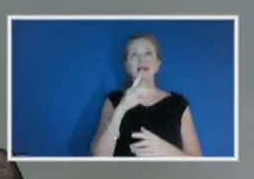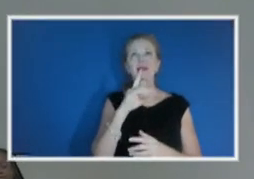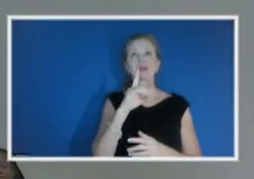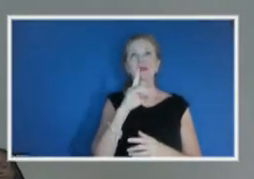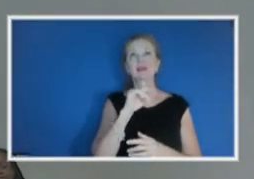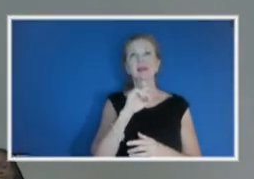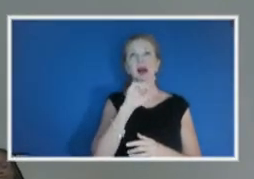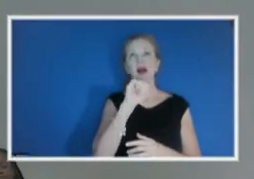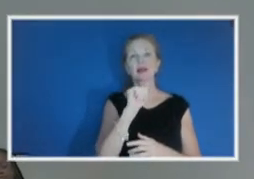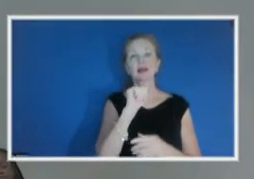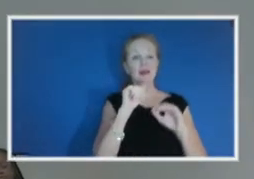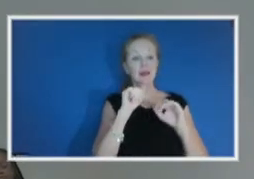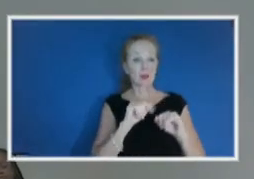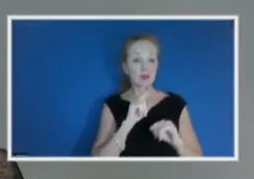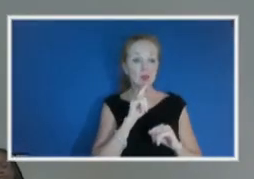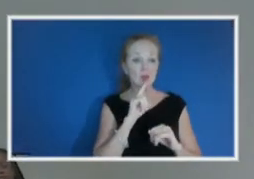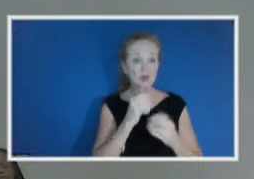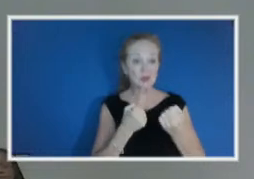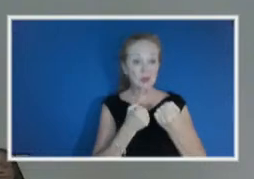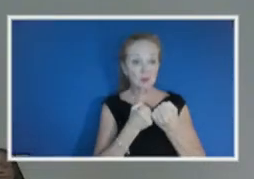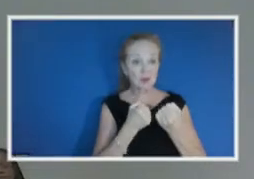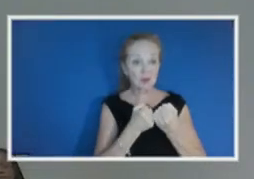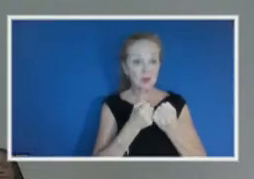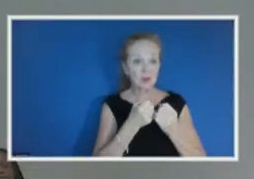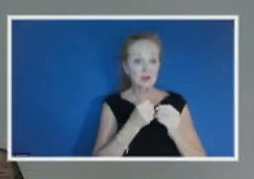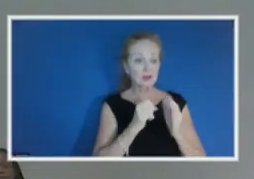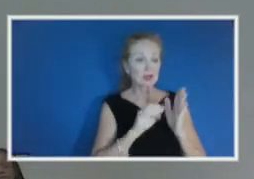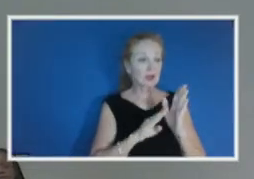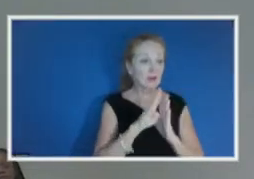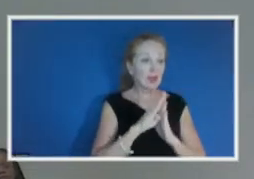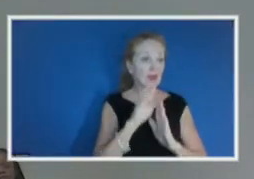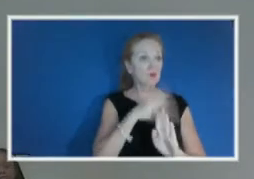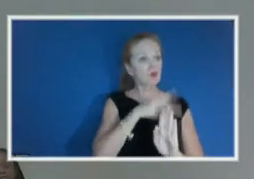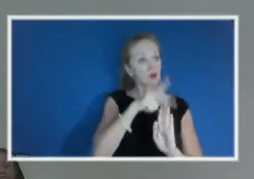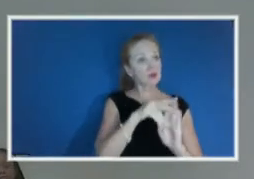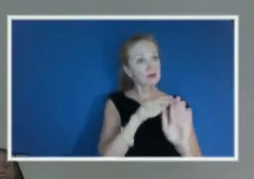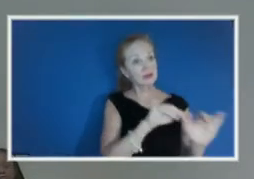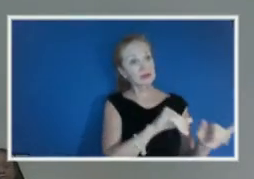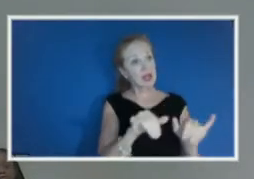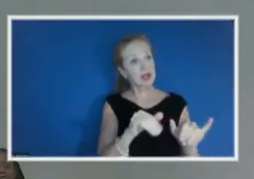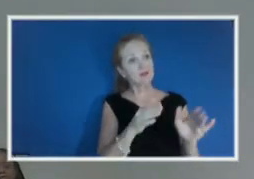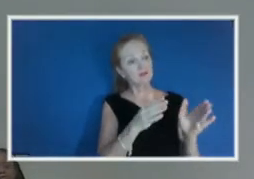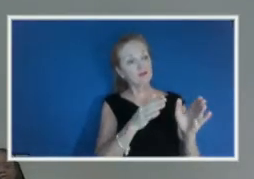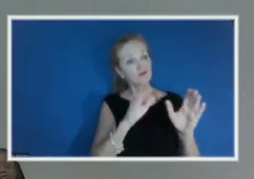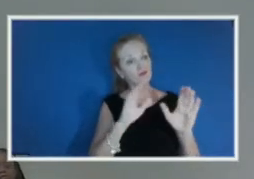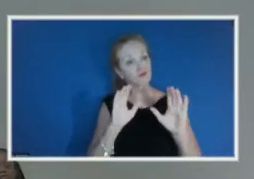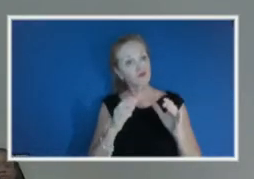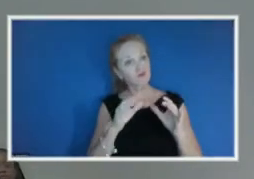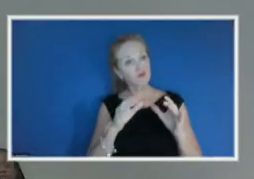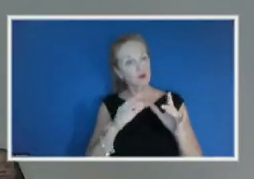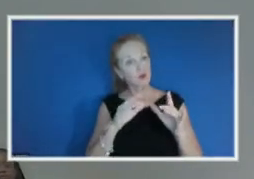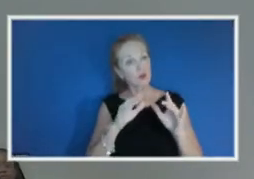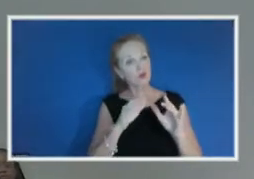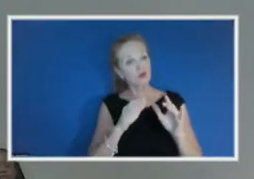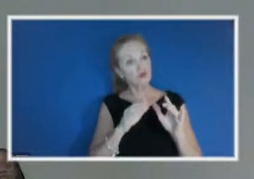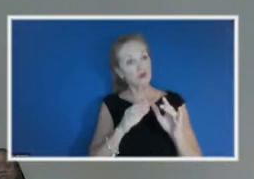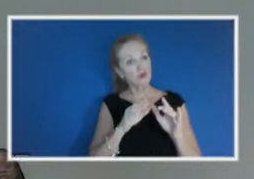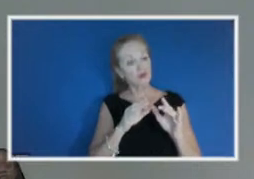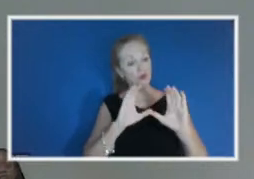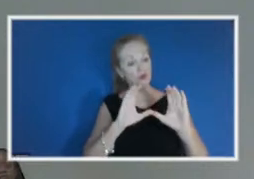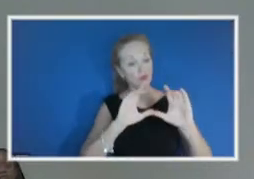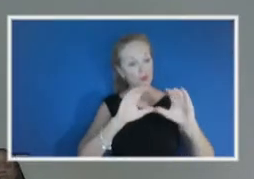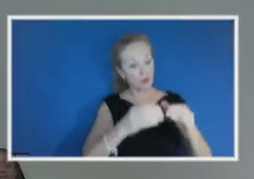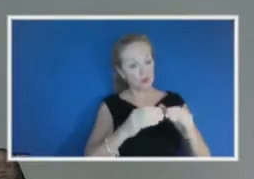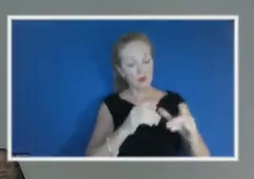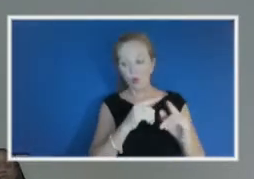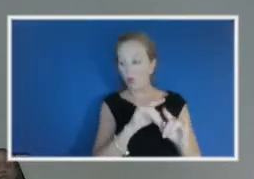can we truly support expanding the program to the same organization, or should we consider another organization and then